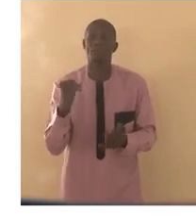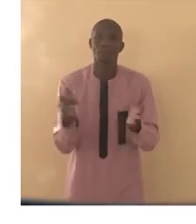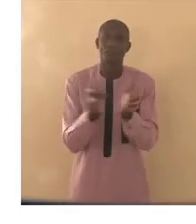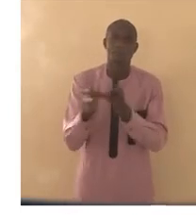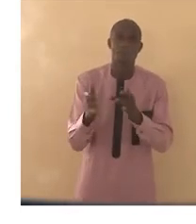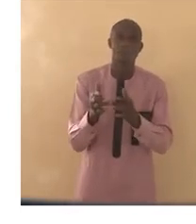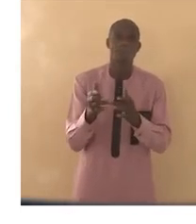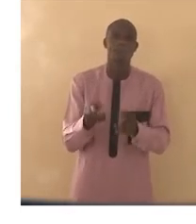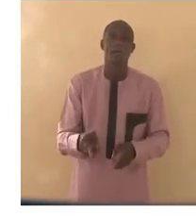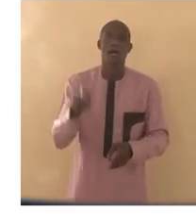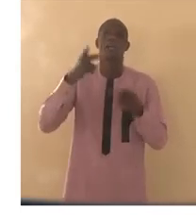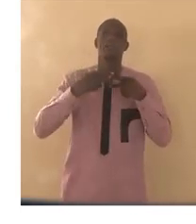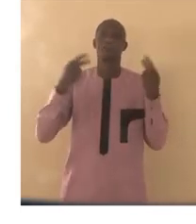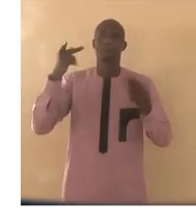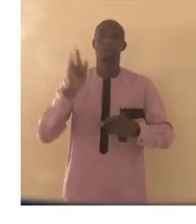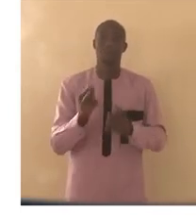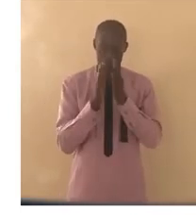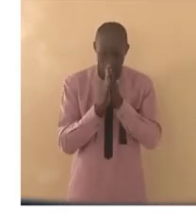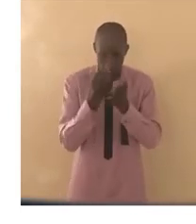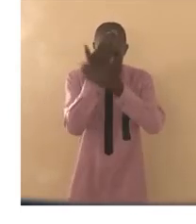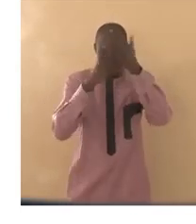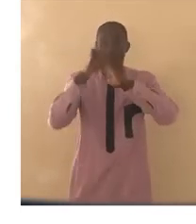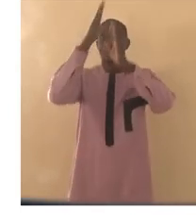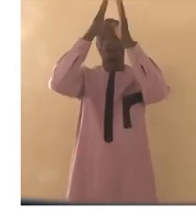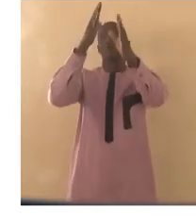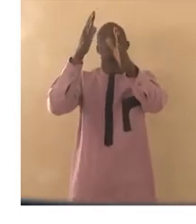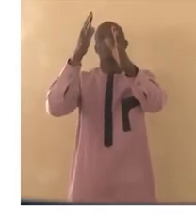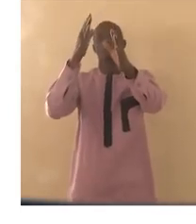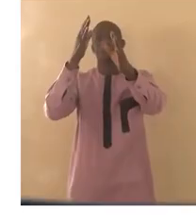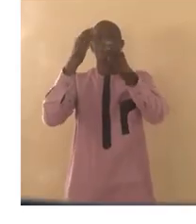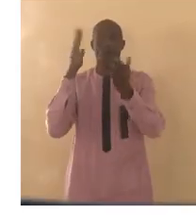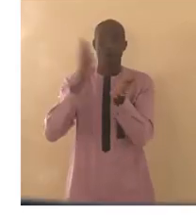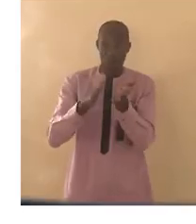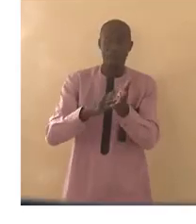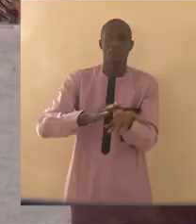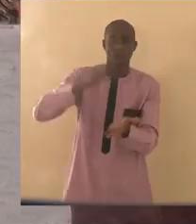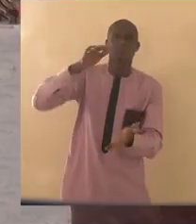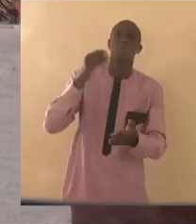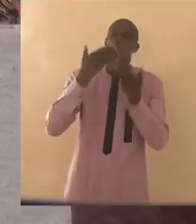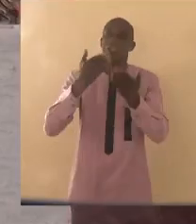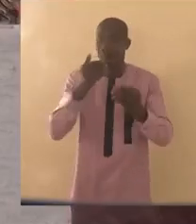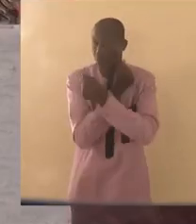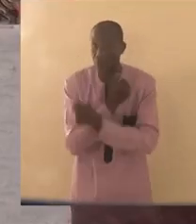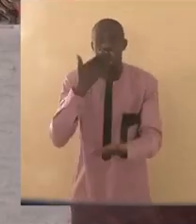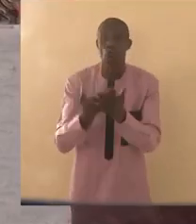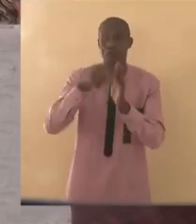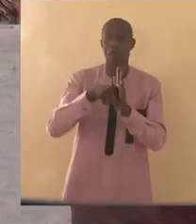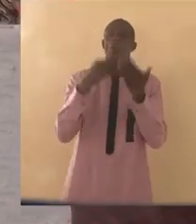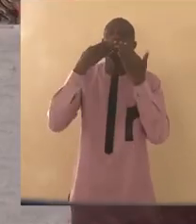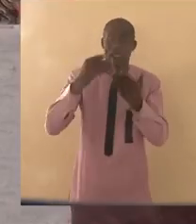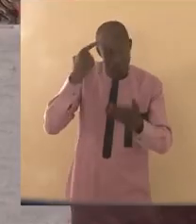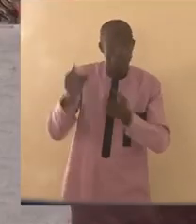today, is Jesus' high priestly prayer. Heavenly Father, we thank you. We praise you, glorify your holy name. Thank you for your love and your